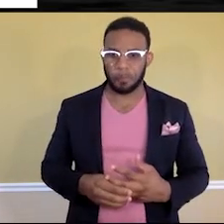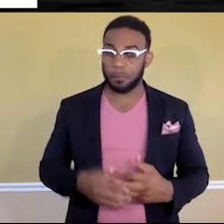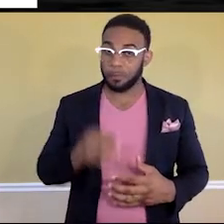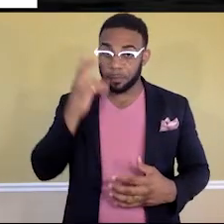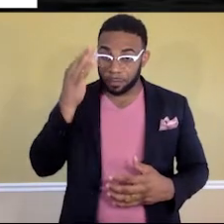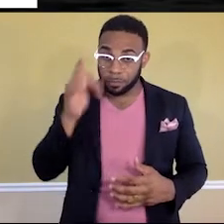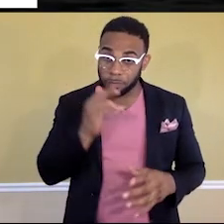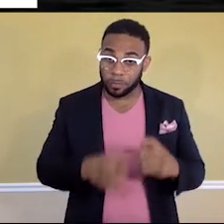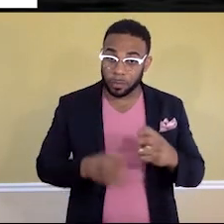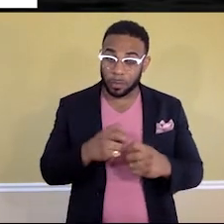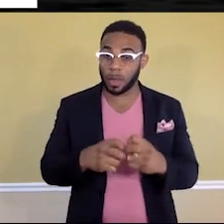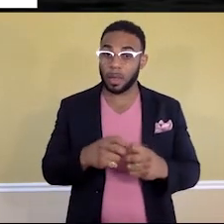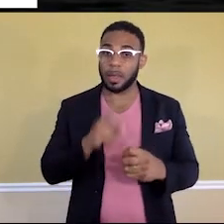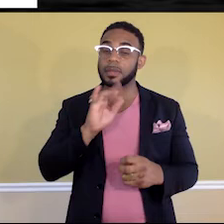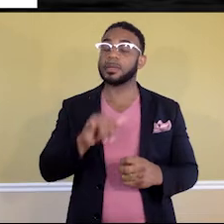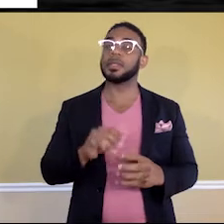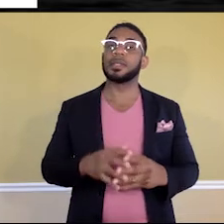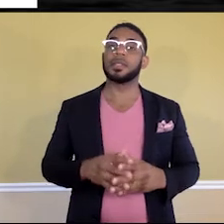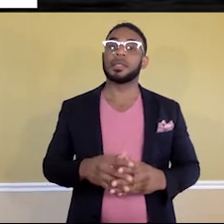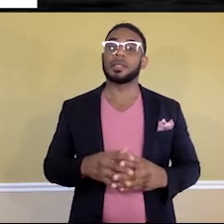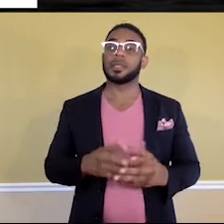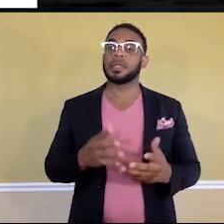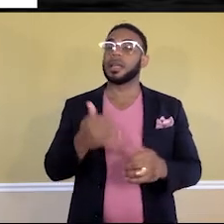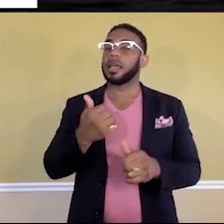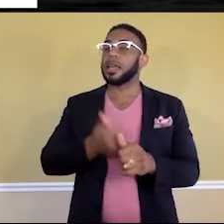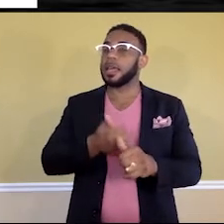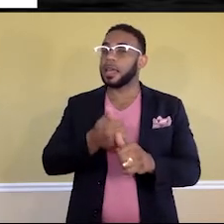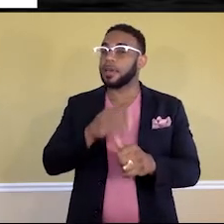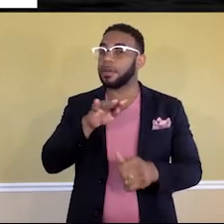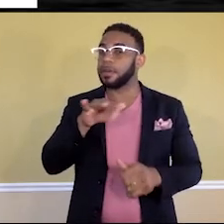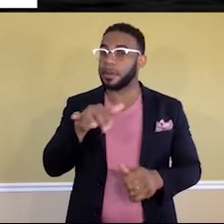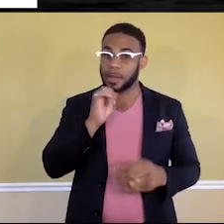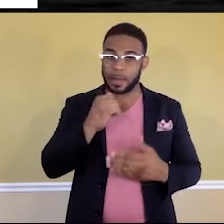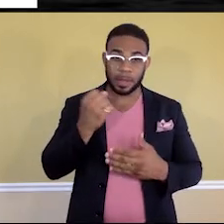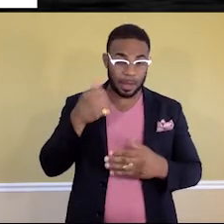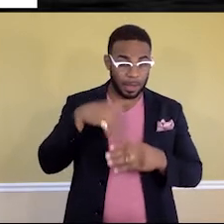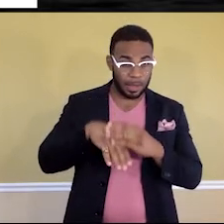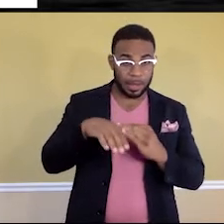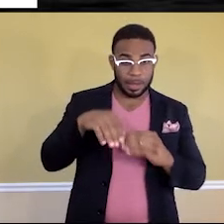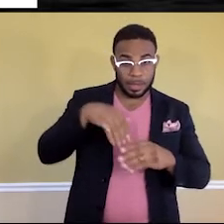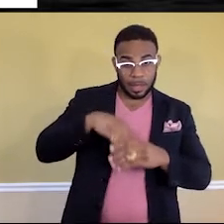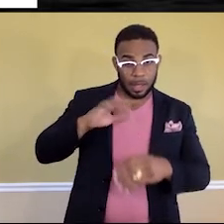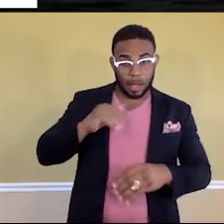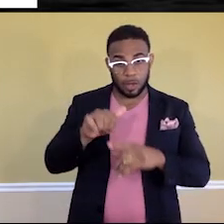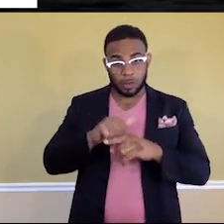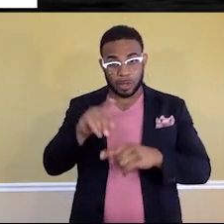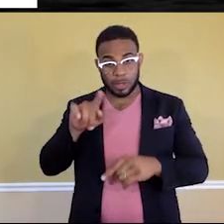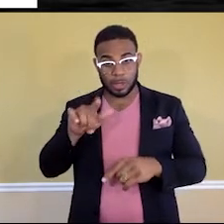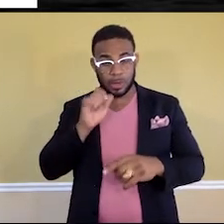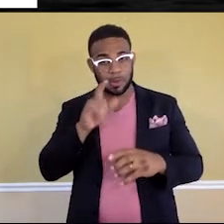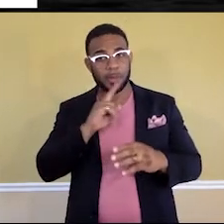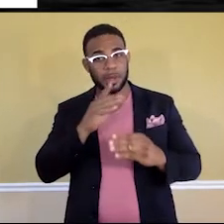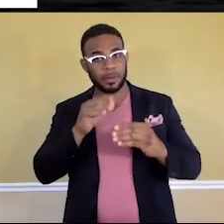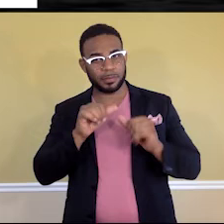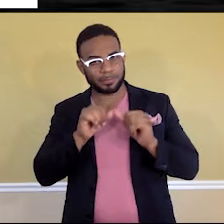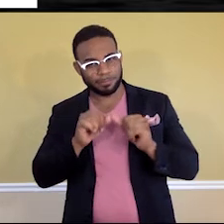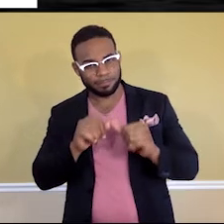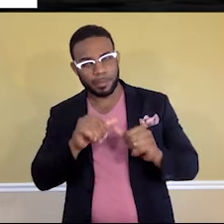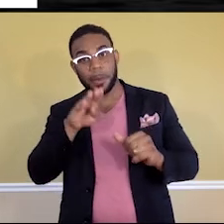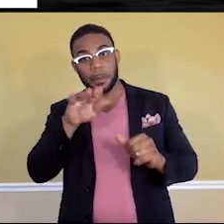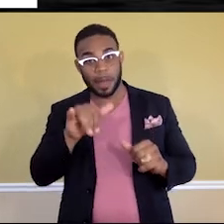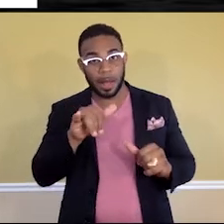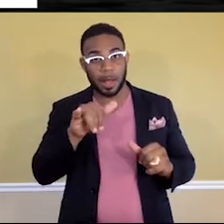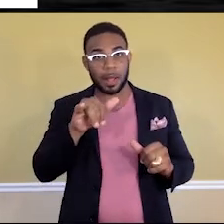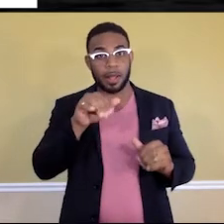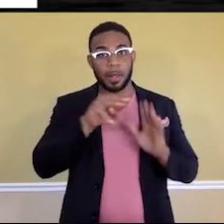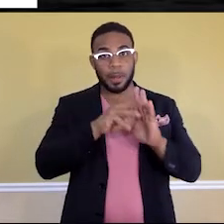The reason that's a problem, though, is that every single bias that's held inside of our training data is going to be perpetuated by